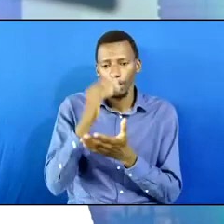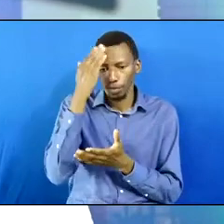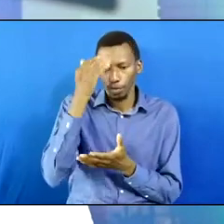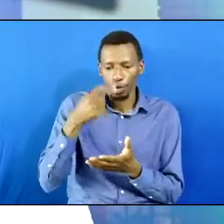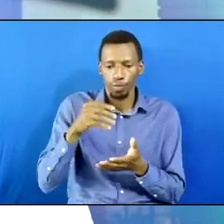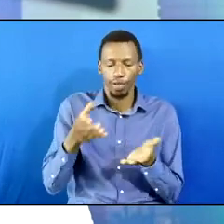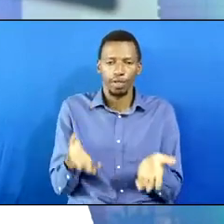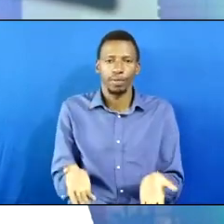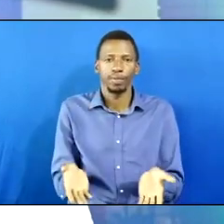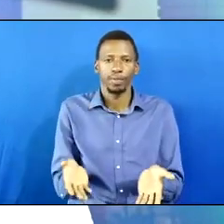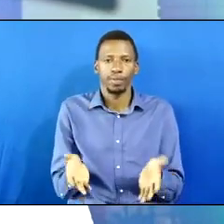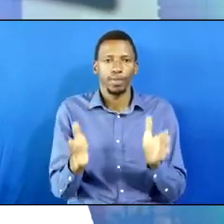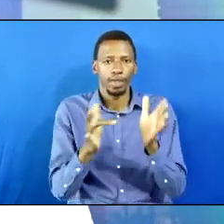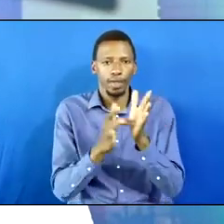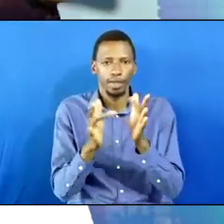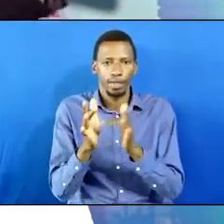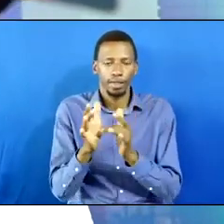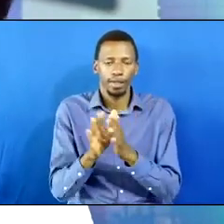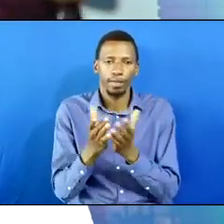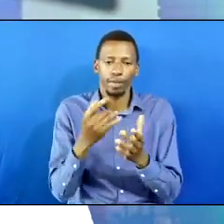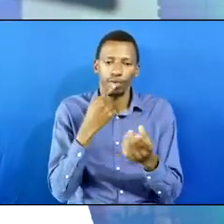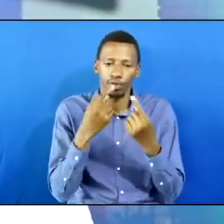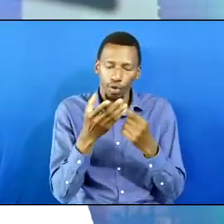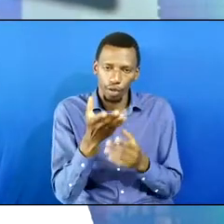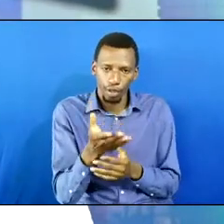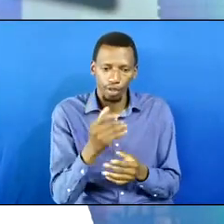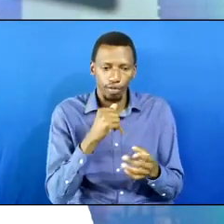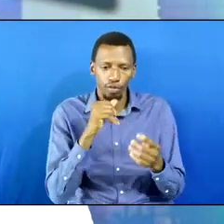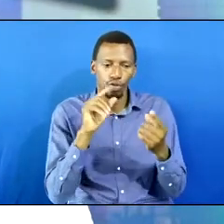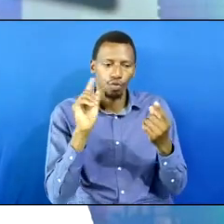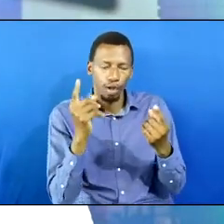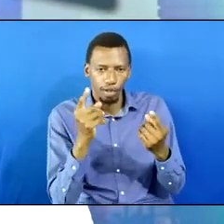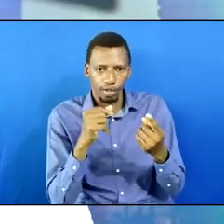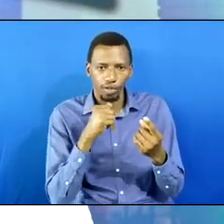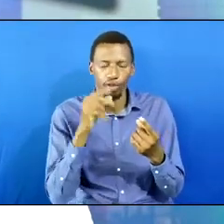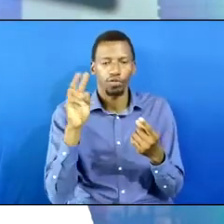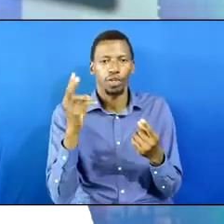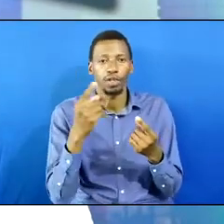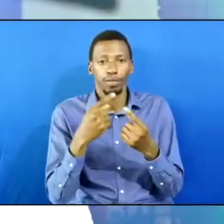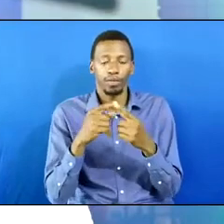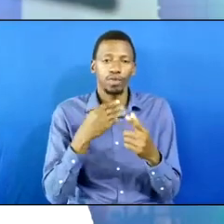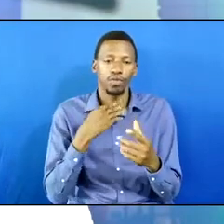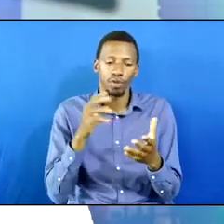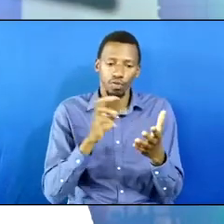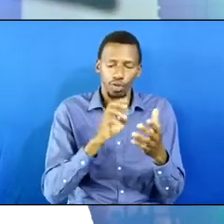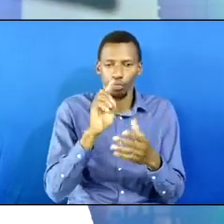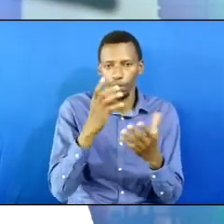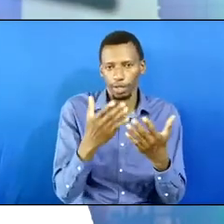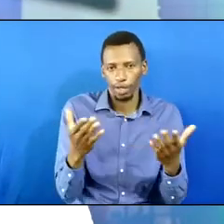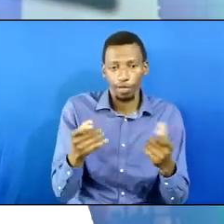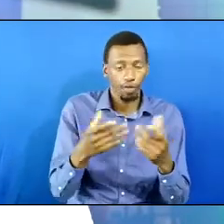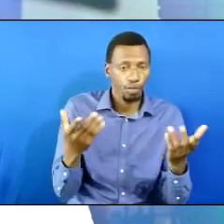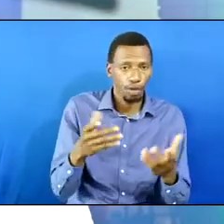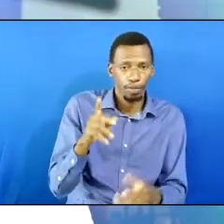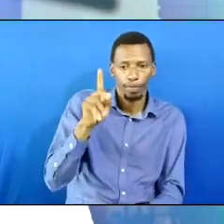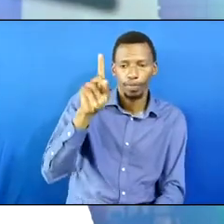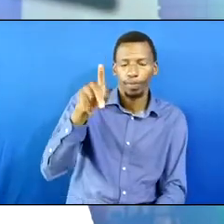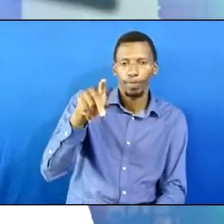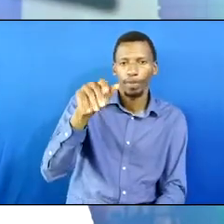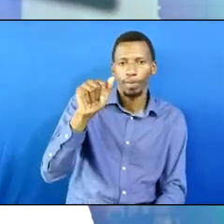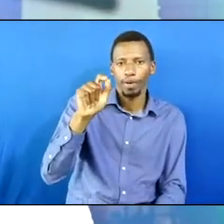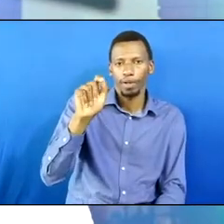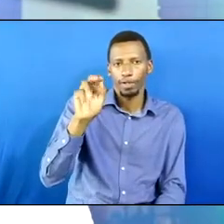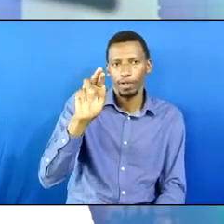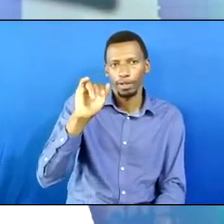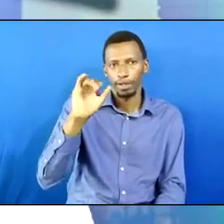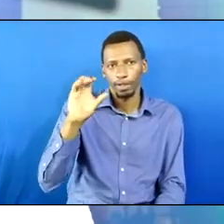here. And the Bible mentions it not once, not twice. But I would like to read one thing from the book of Patriarchs and Prophets, if I